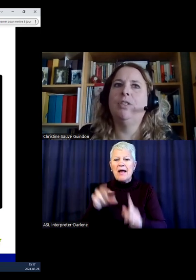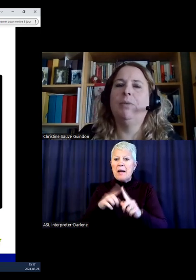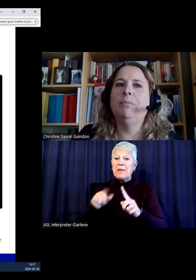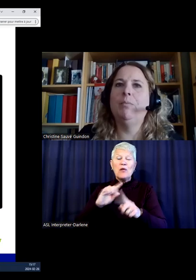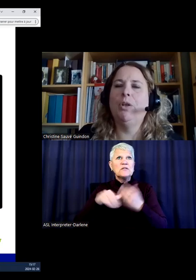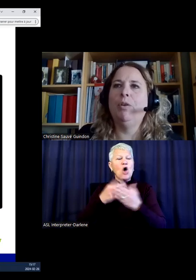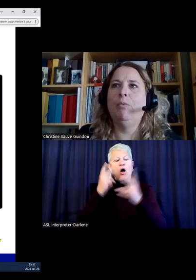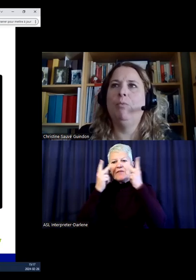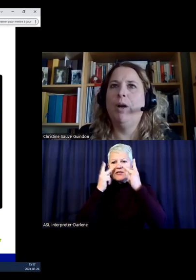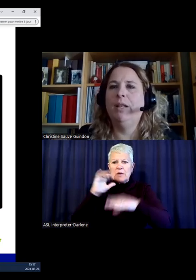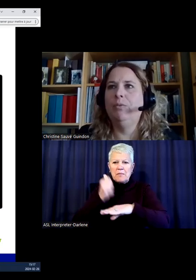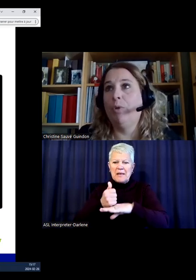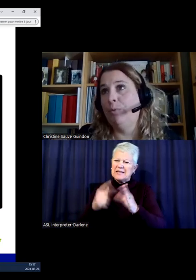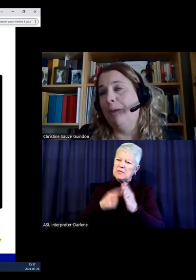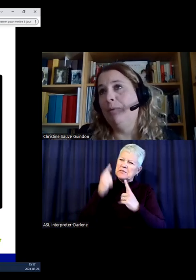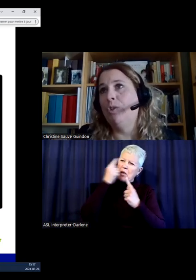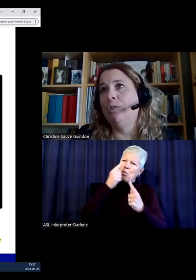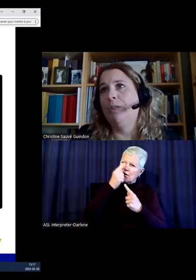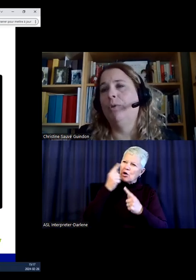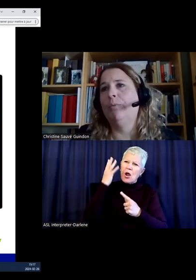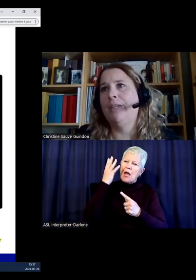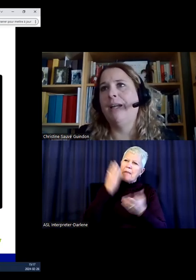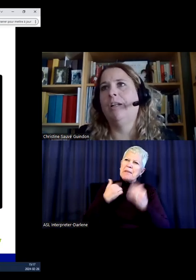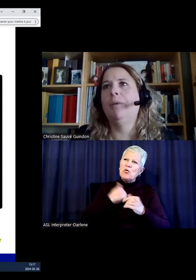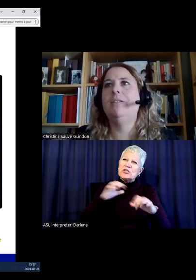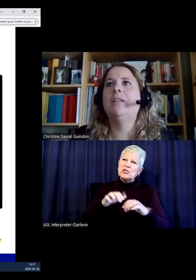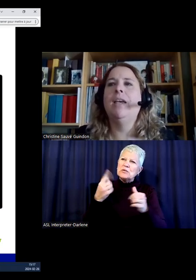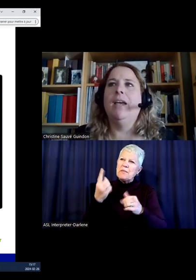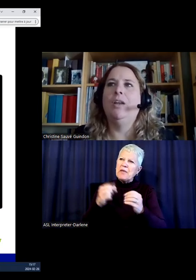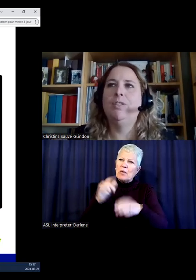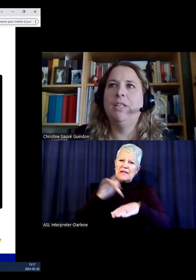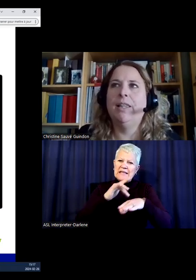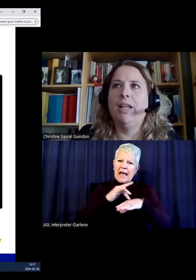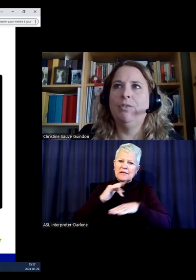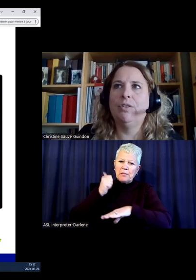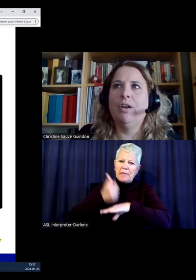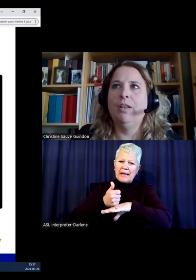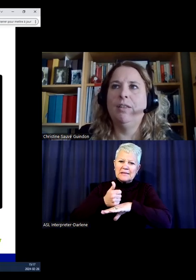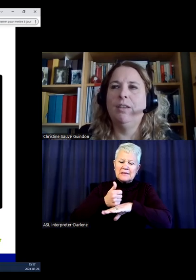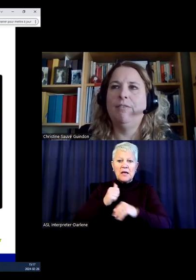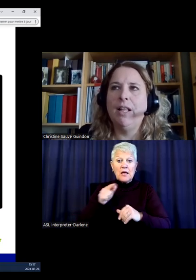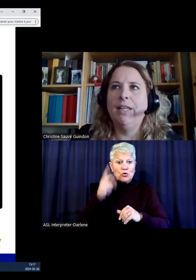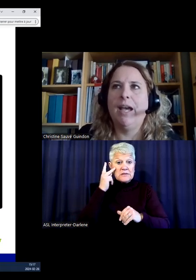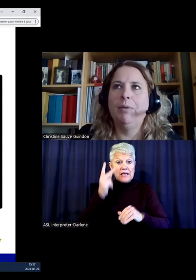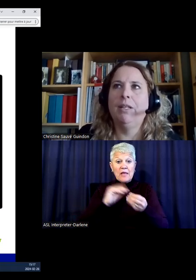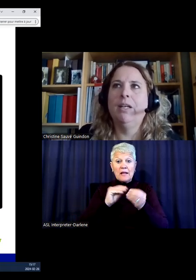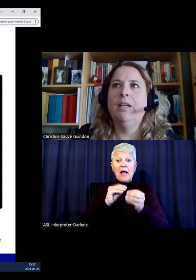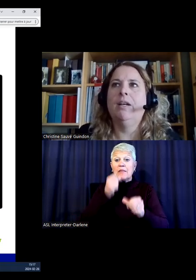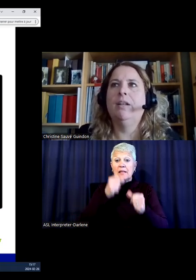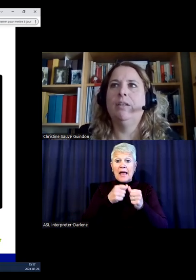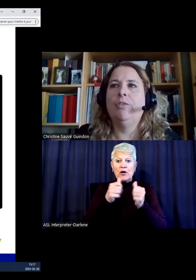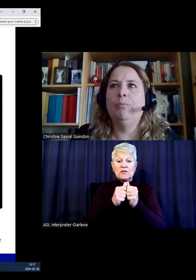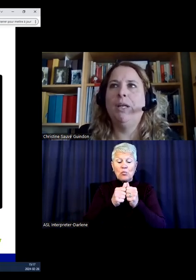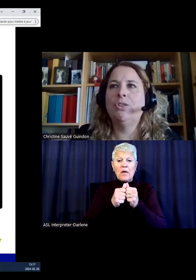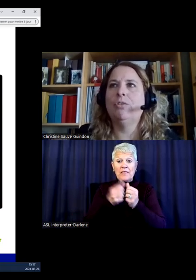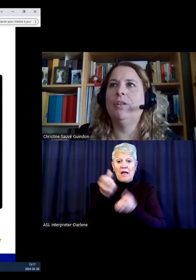based. So sometimes I'm wondering why we should be doing with tactile based. And you see the letters on the filing cabinet